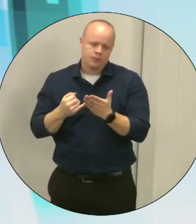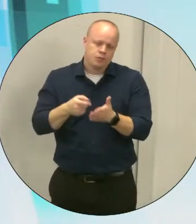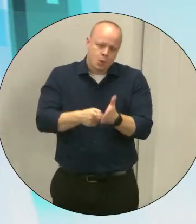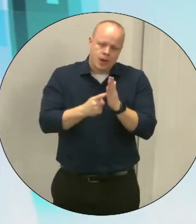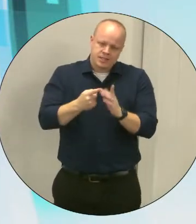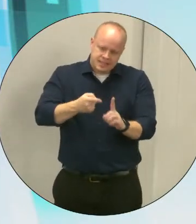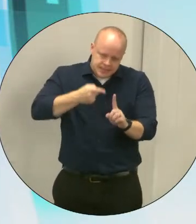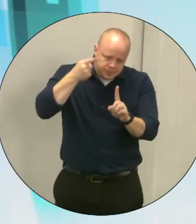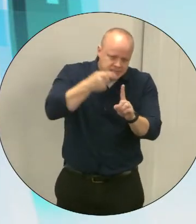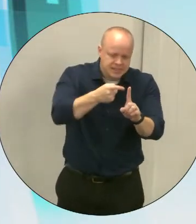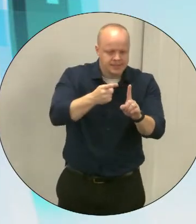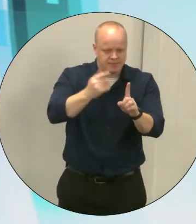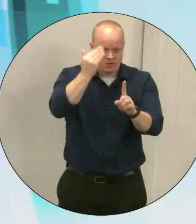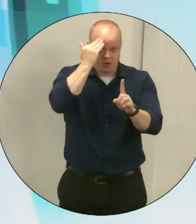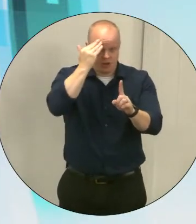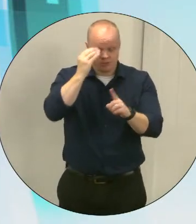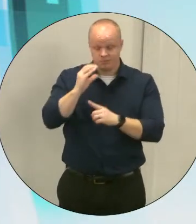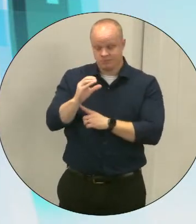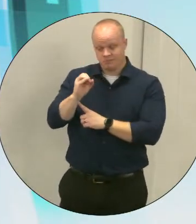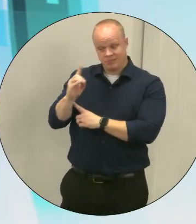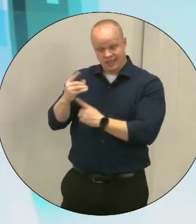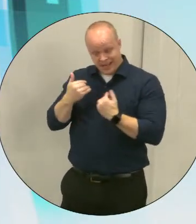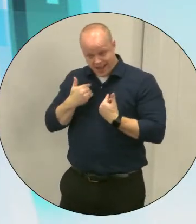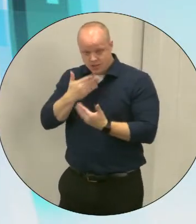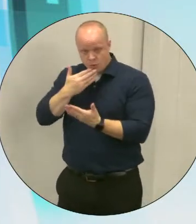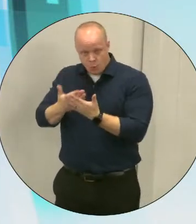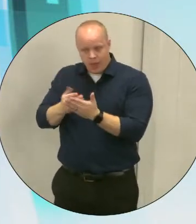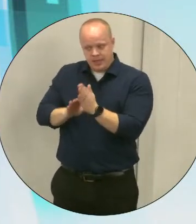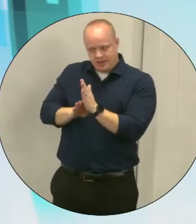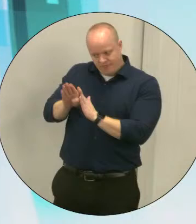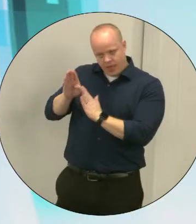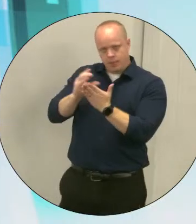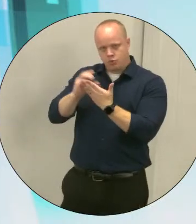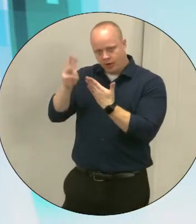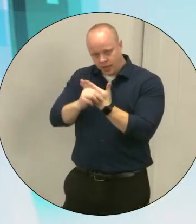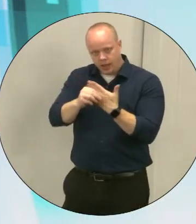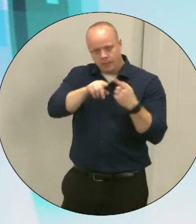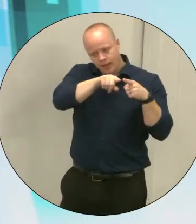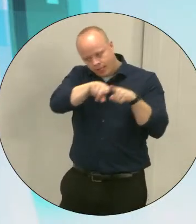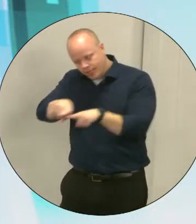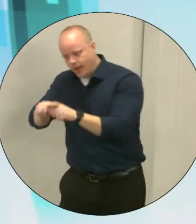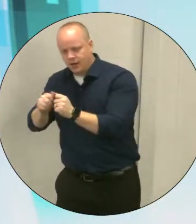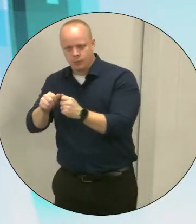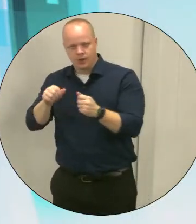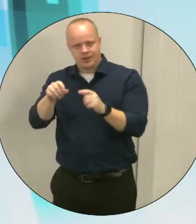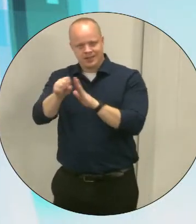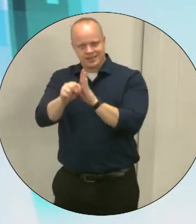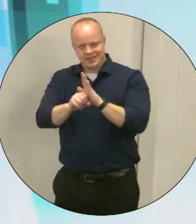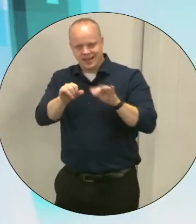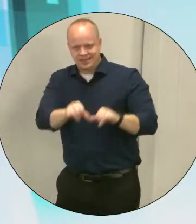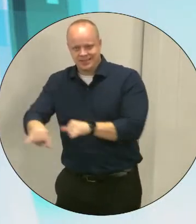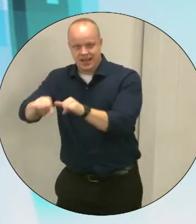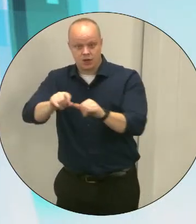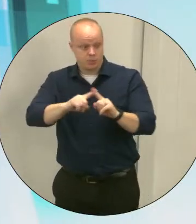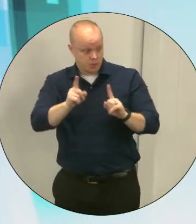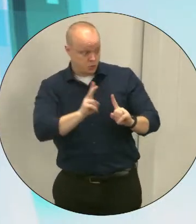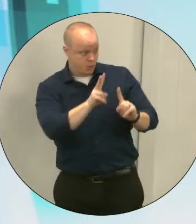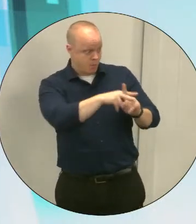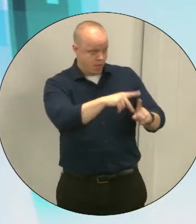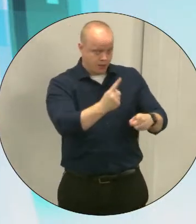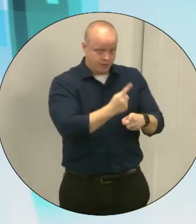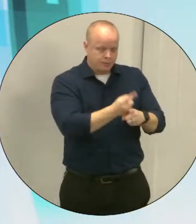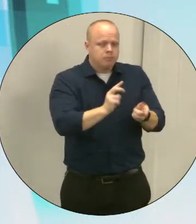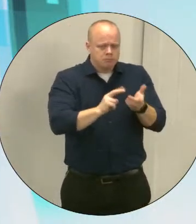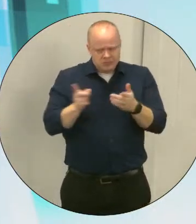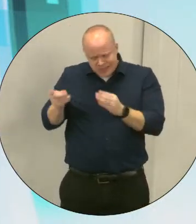knowledge. CCSD has a well-developed music curriculum aligned with state standards. But to implement it properly, a teacher must be able